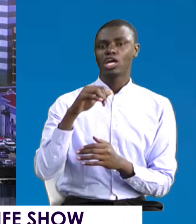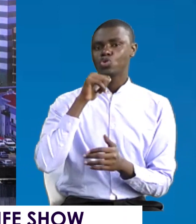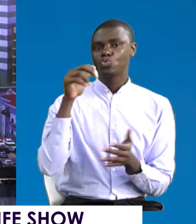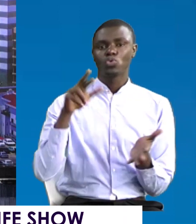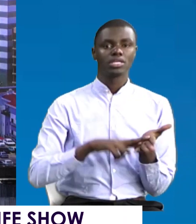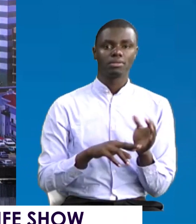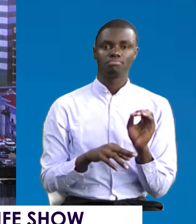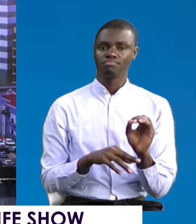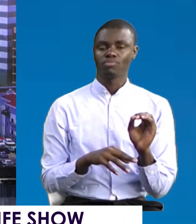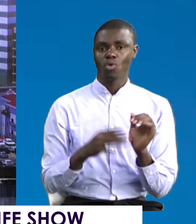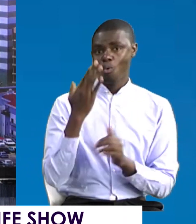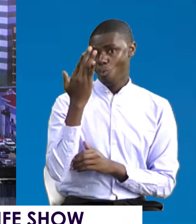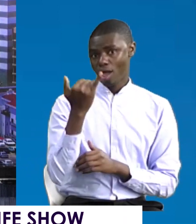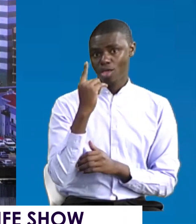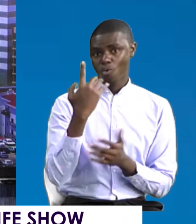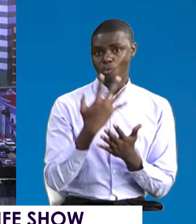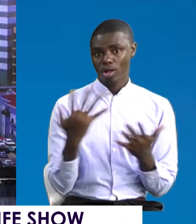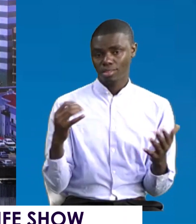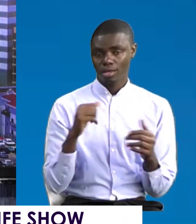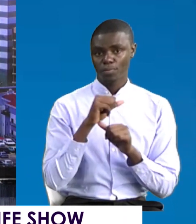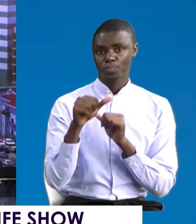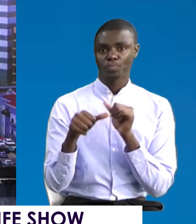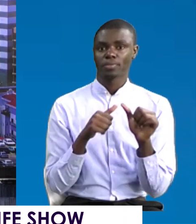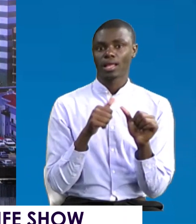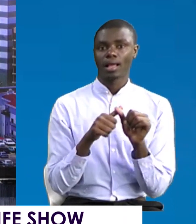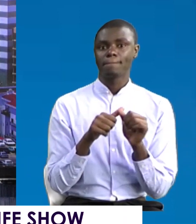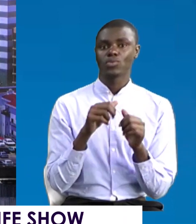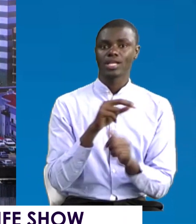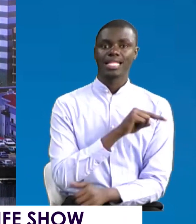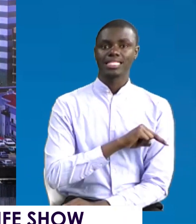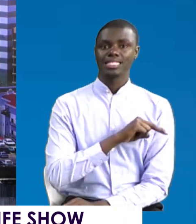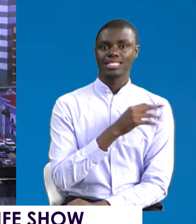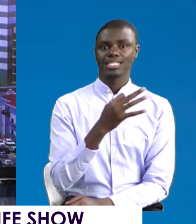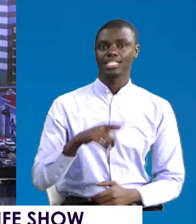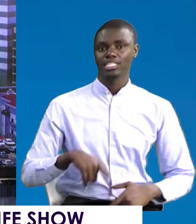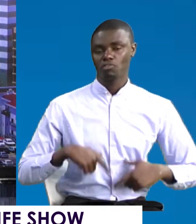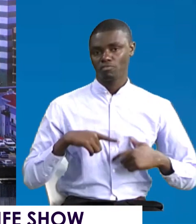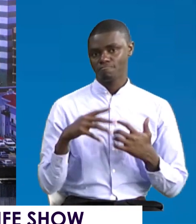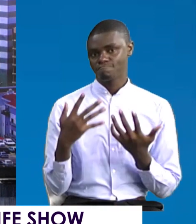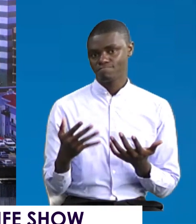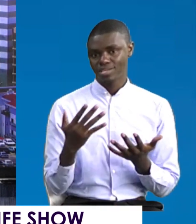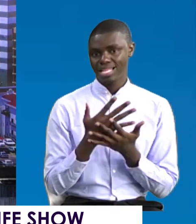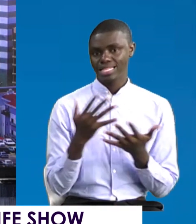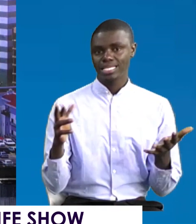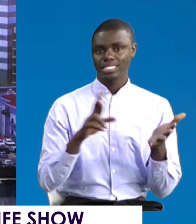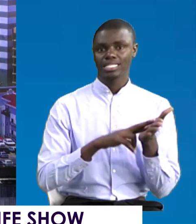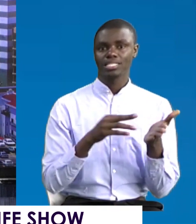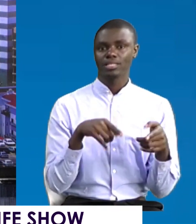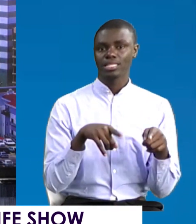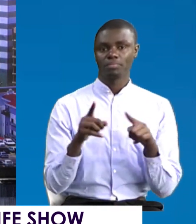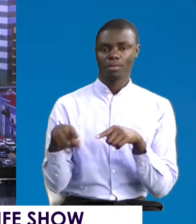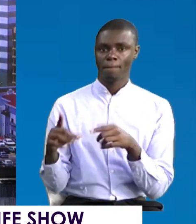repeat it. Because one thing about the nature of life is that things repeat